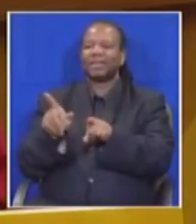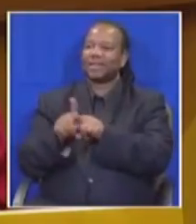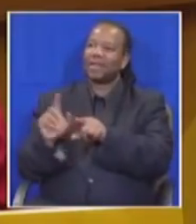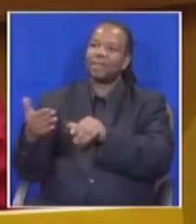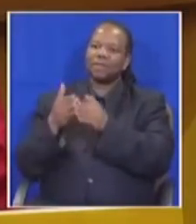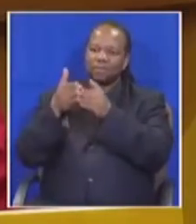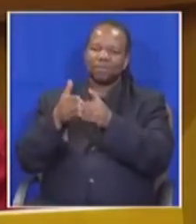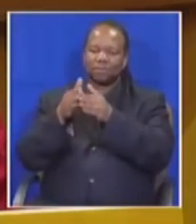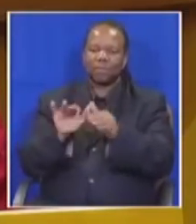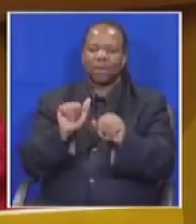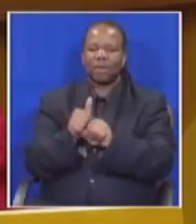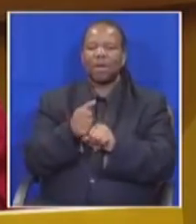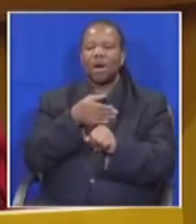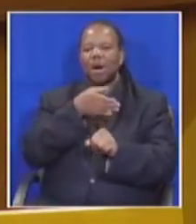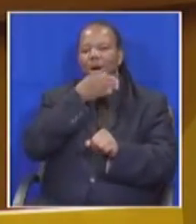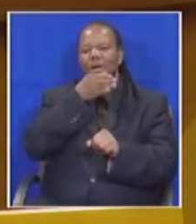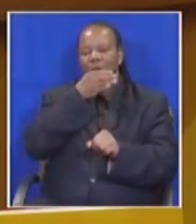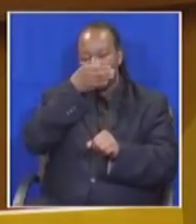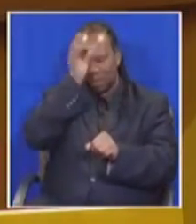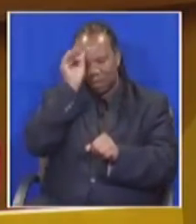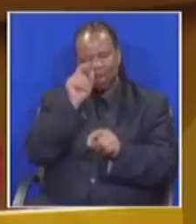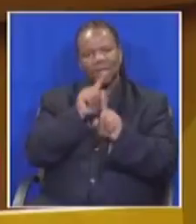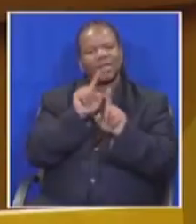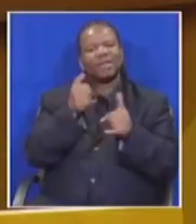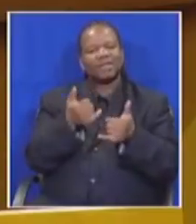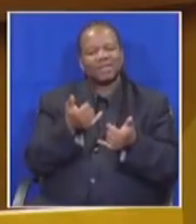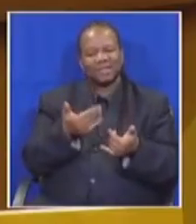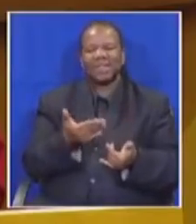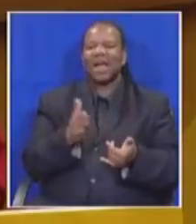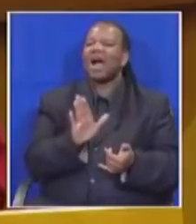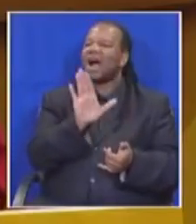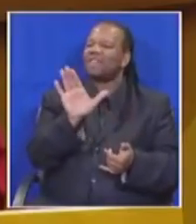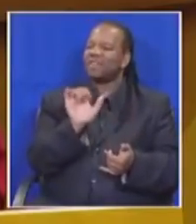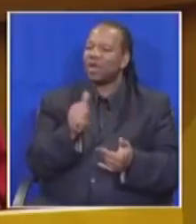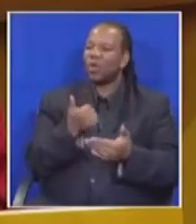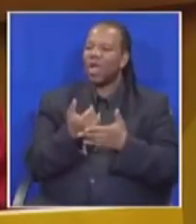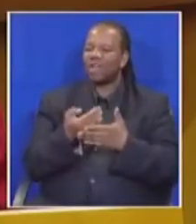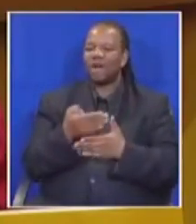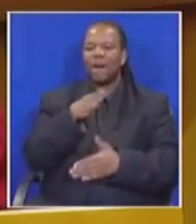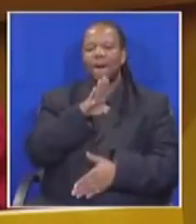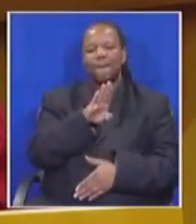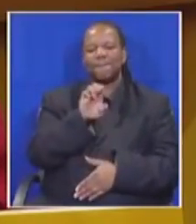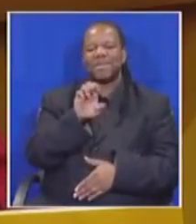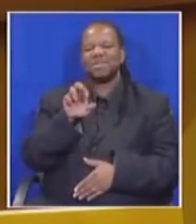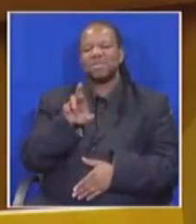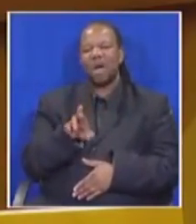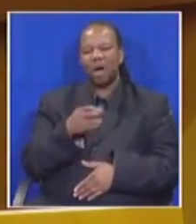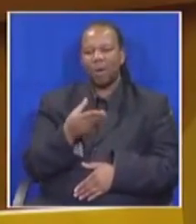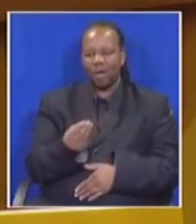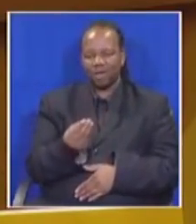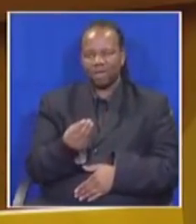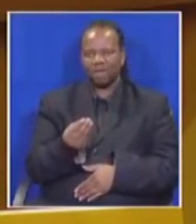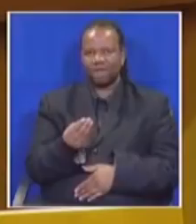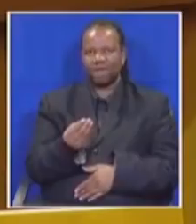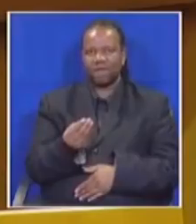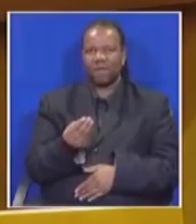There have always been traditional forms of alcohol in South Africa, specifically beer, but the culture around how this was